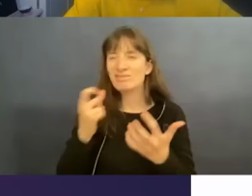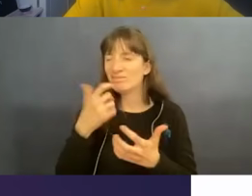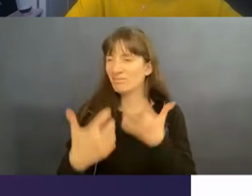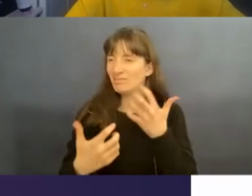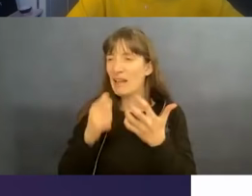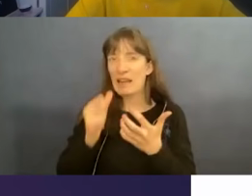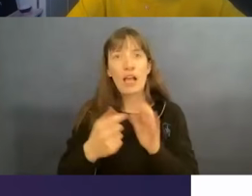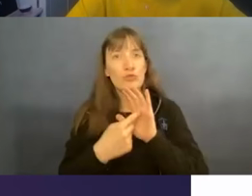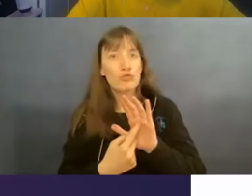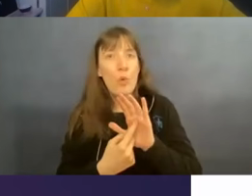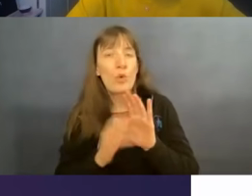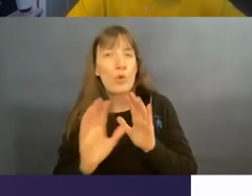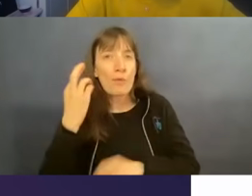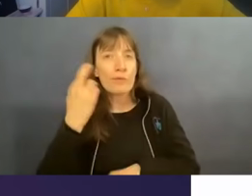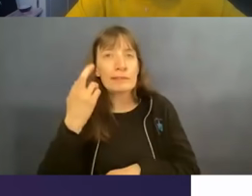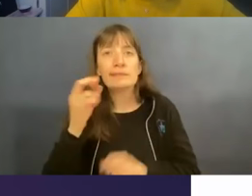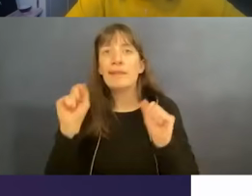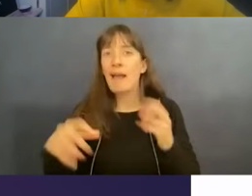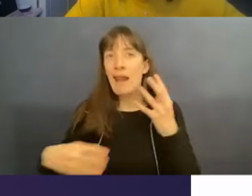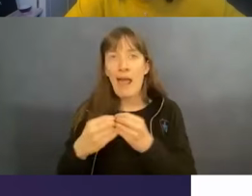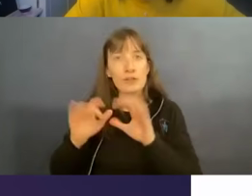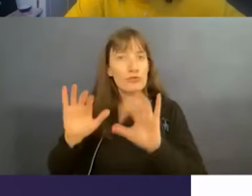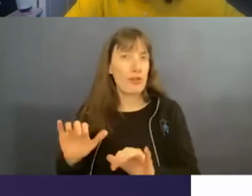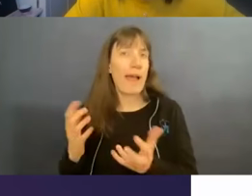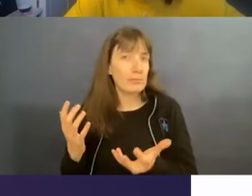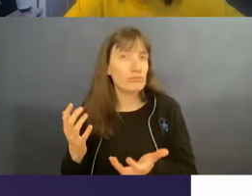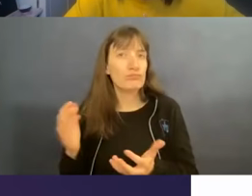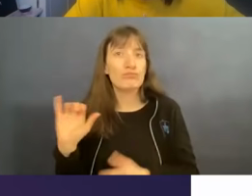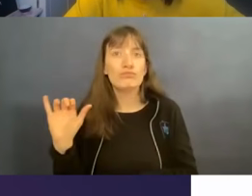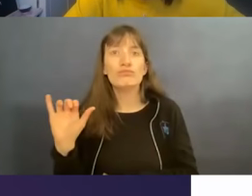you joined, you can feel free to add that to the chat as well too.